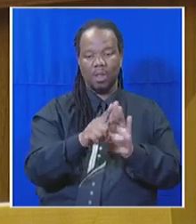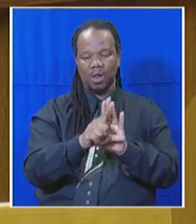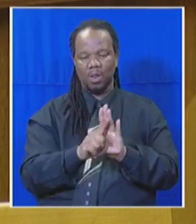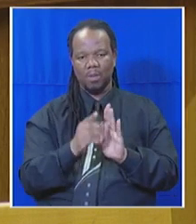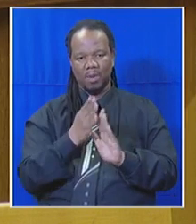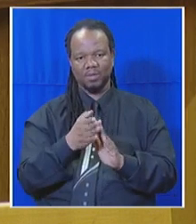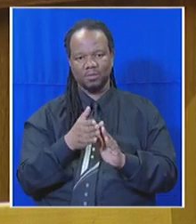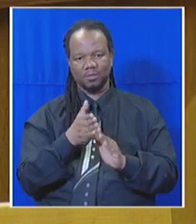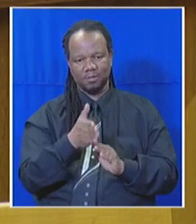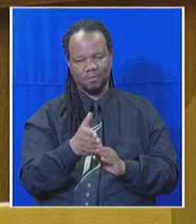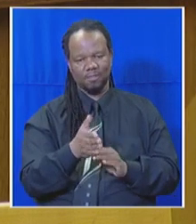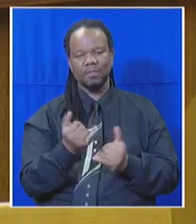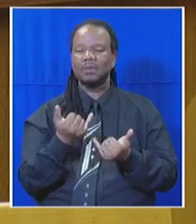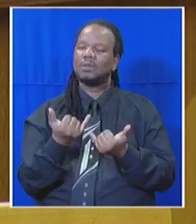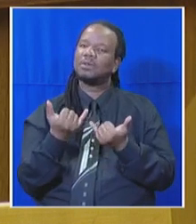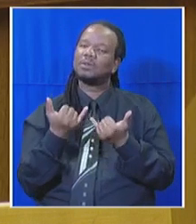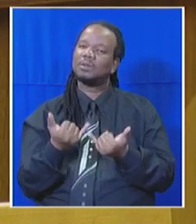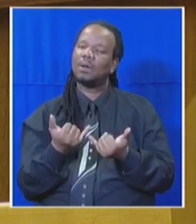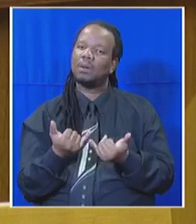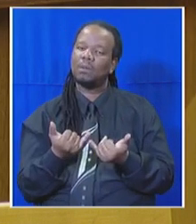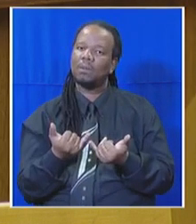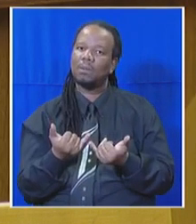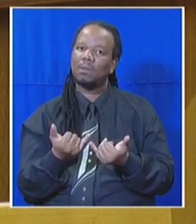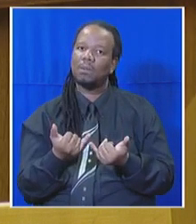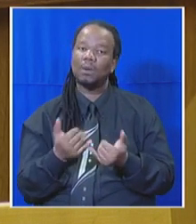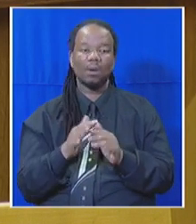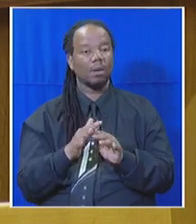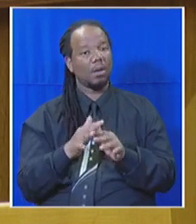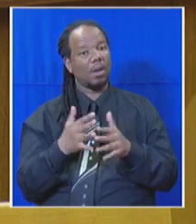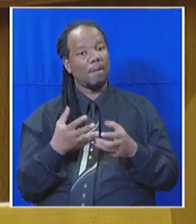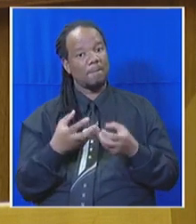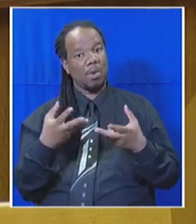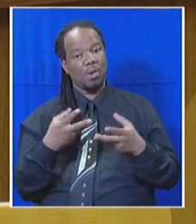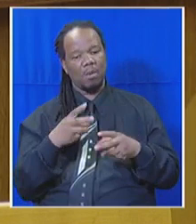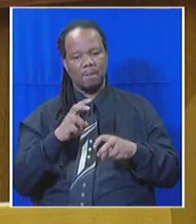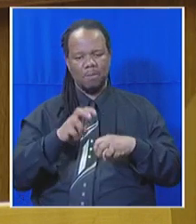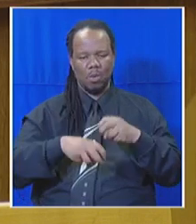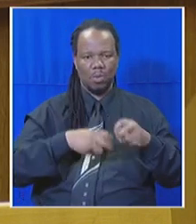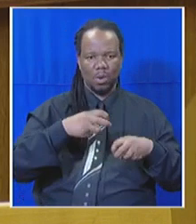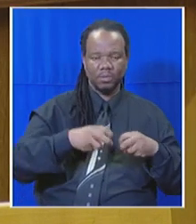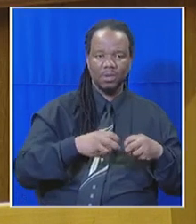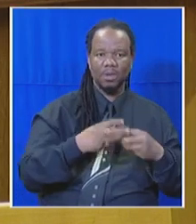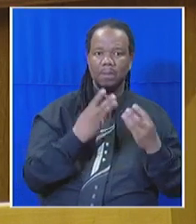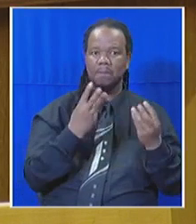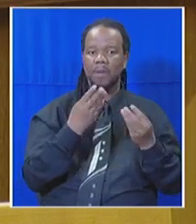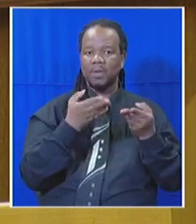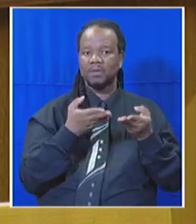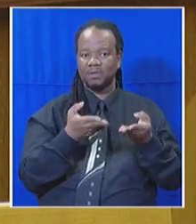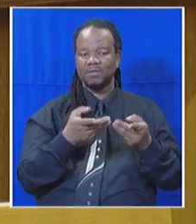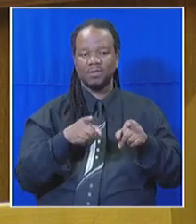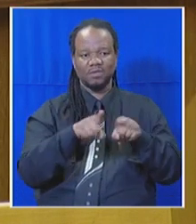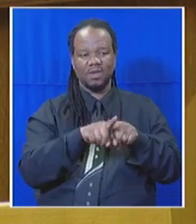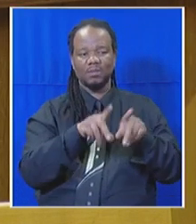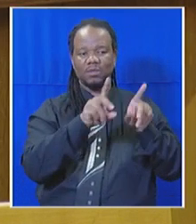yet to see a stemming of the tide of corruption within public services and departments. When is